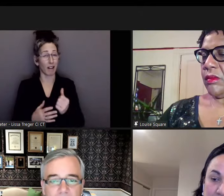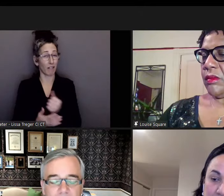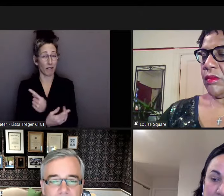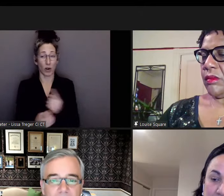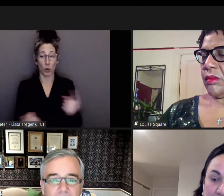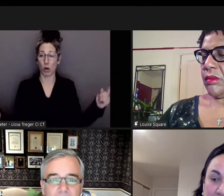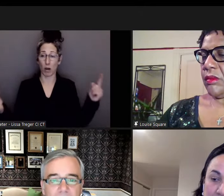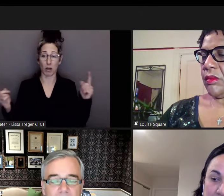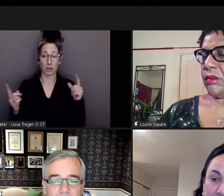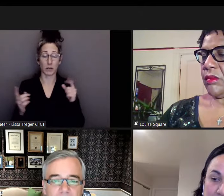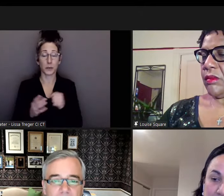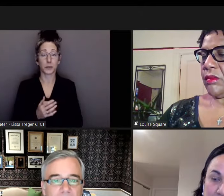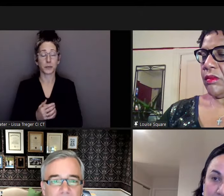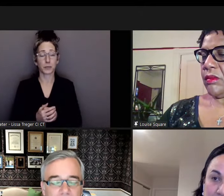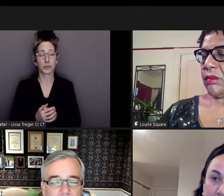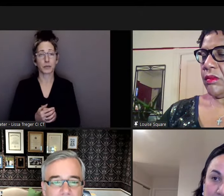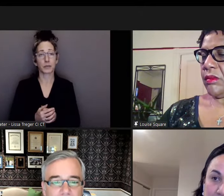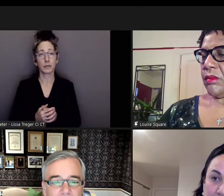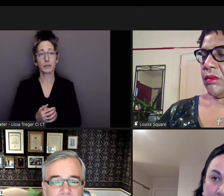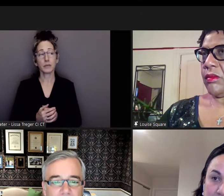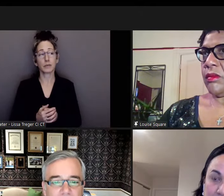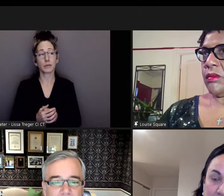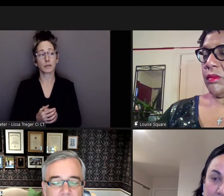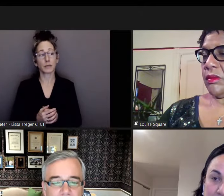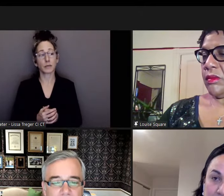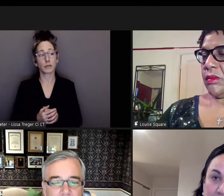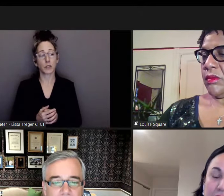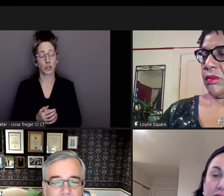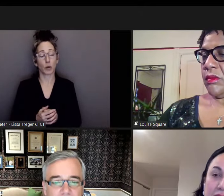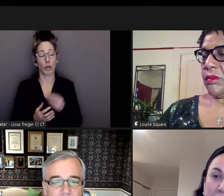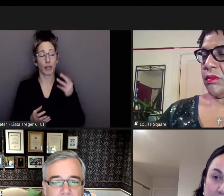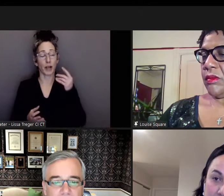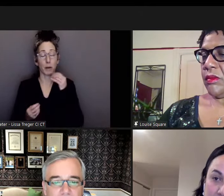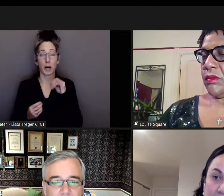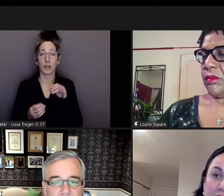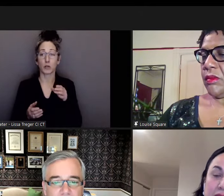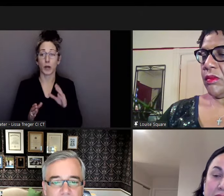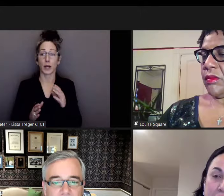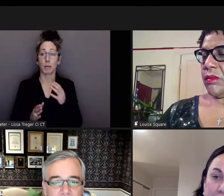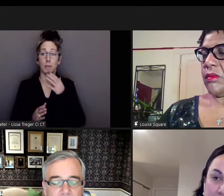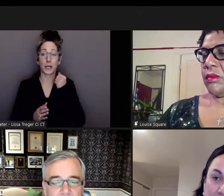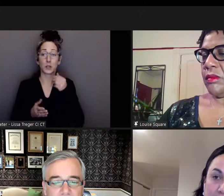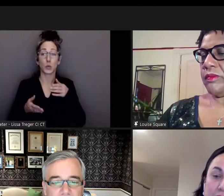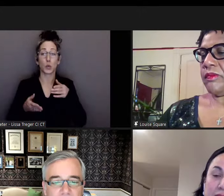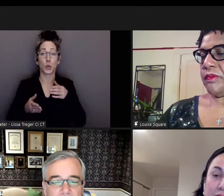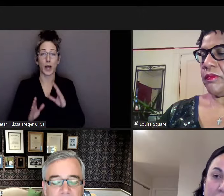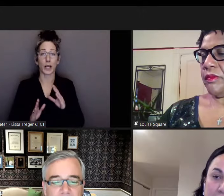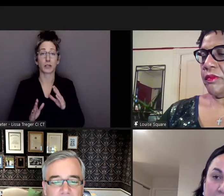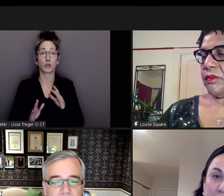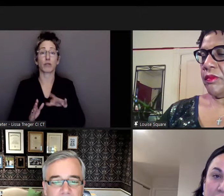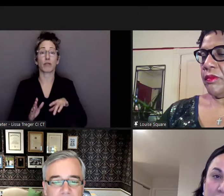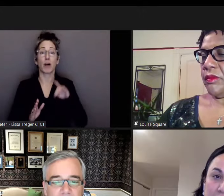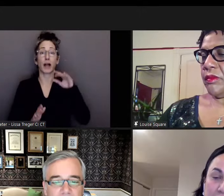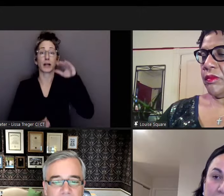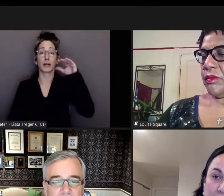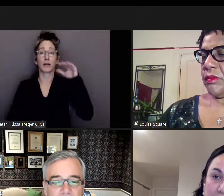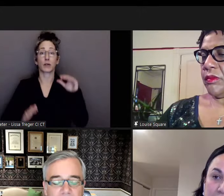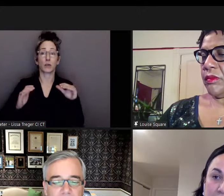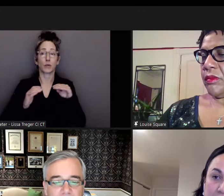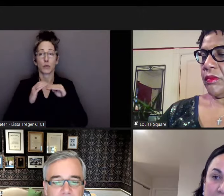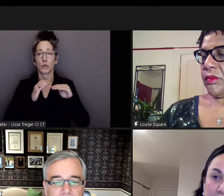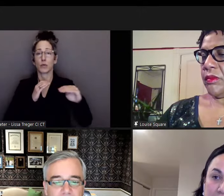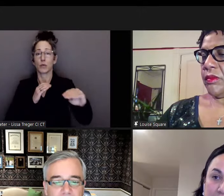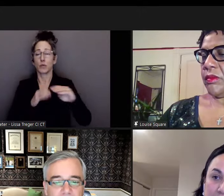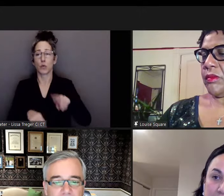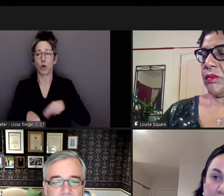I think that if we look at this in this way, this is our best chance to get back to some sort of normalcy without discounting the fact that